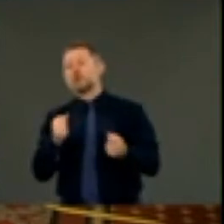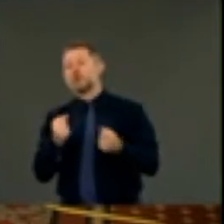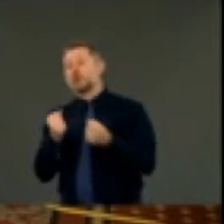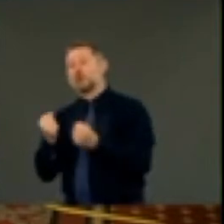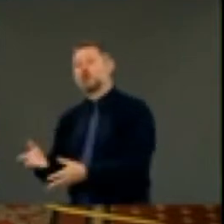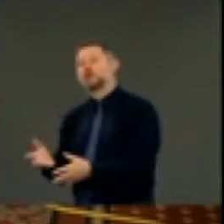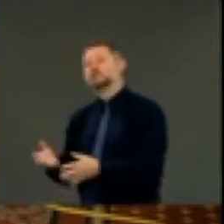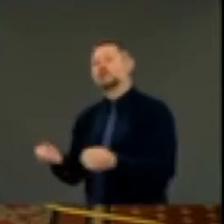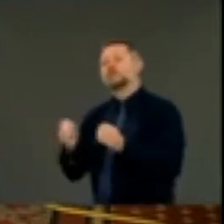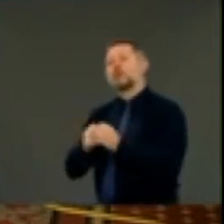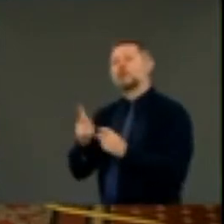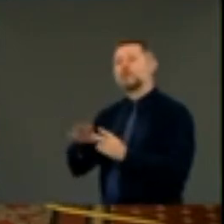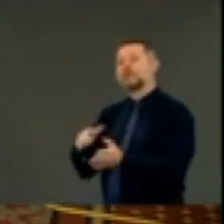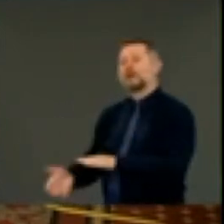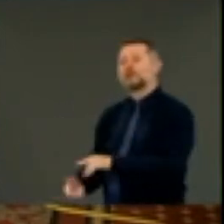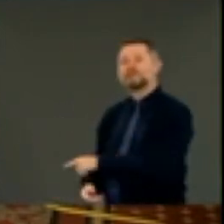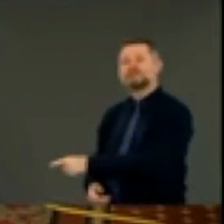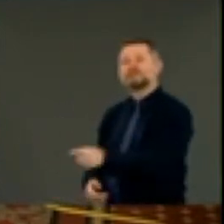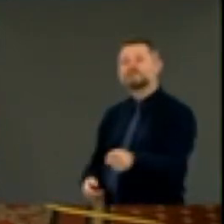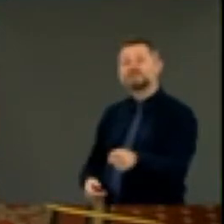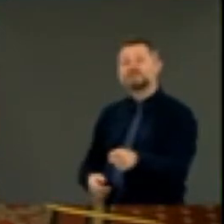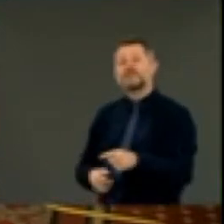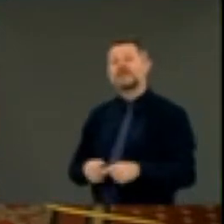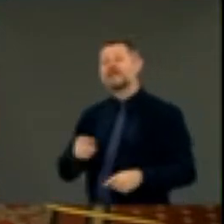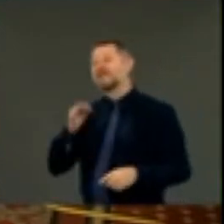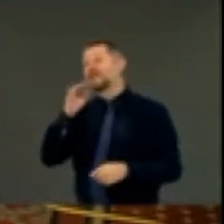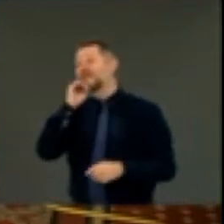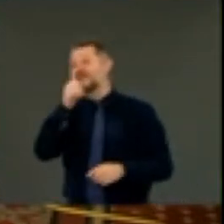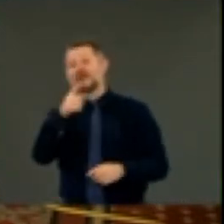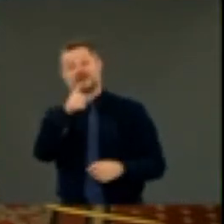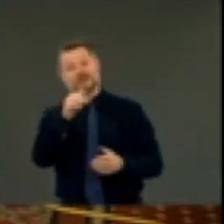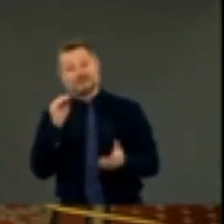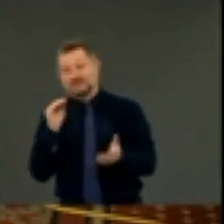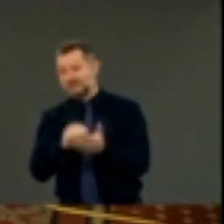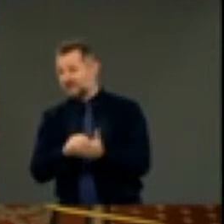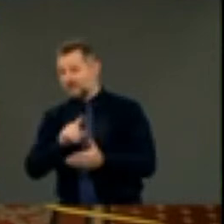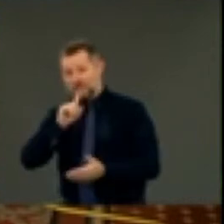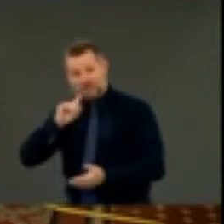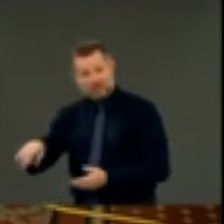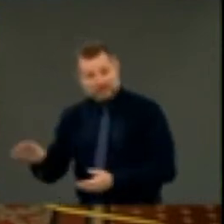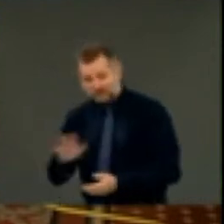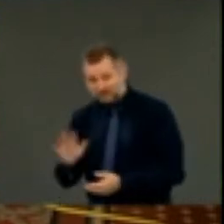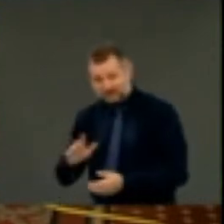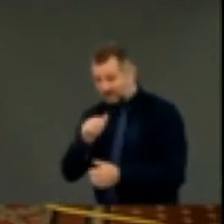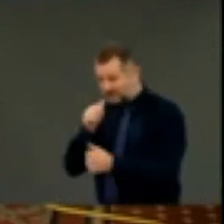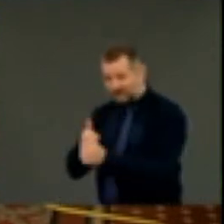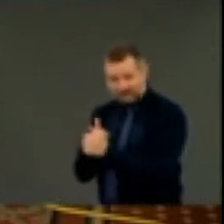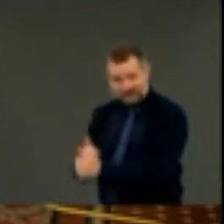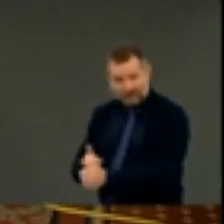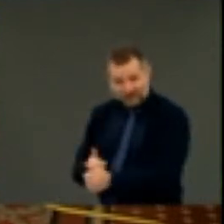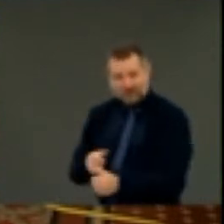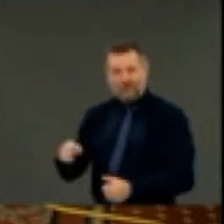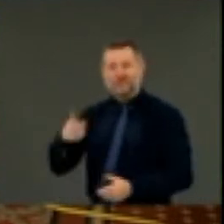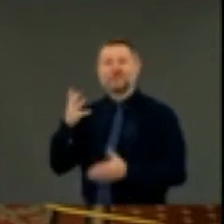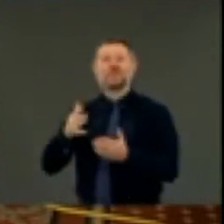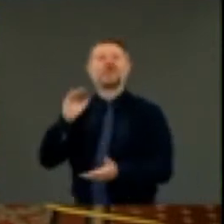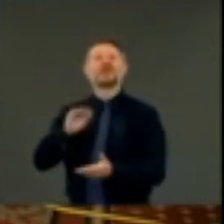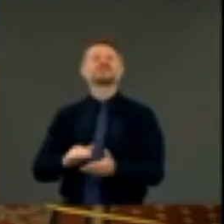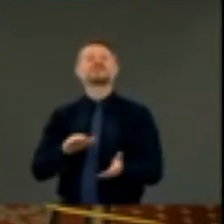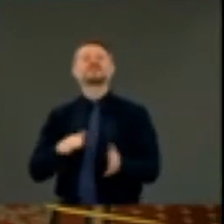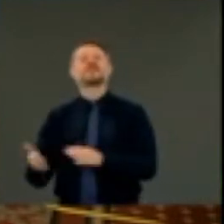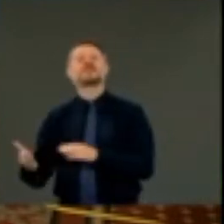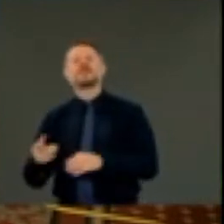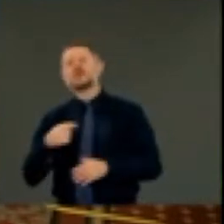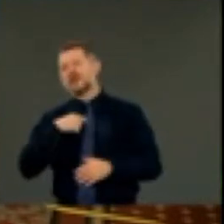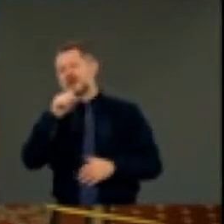been seen in New York had that directive not been implemented. So wondering, who advised, and this is also a question for you, Commissioner, who